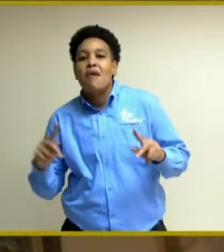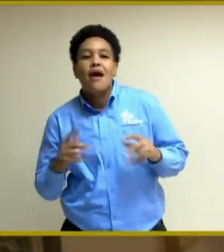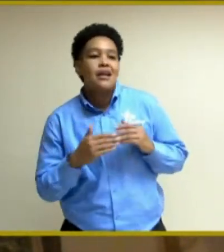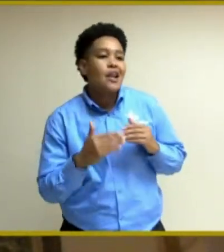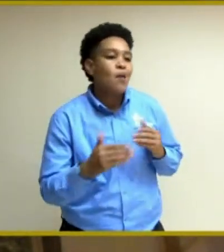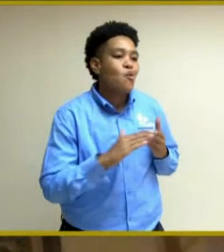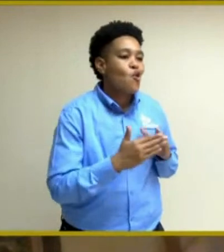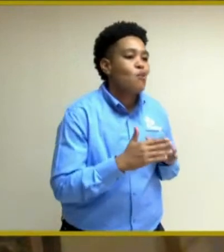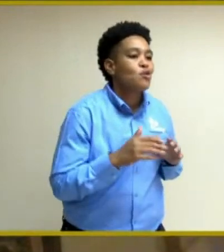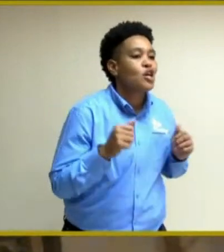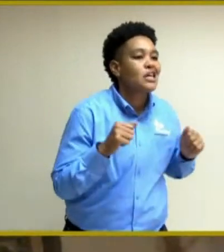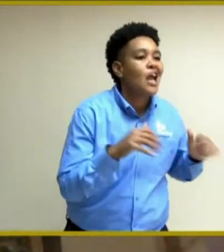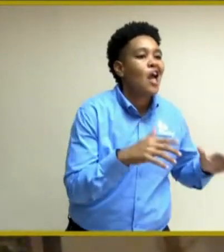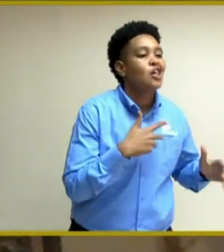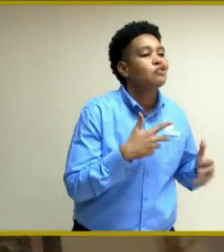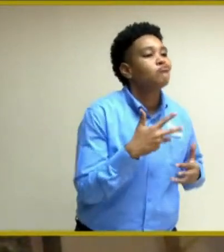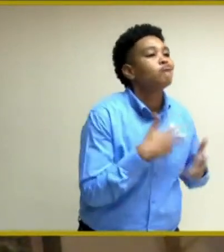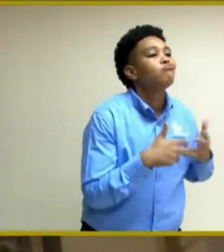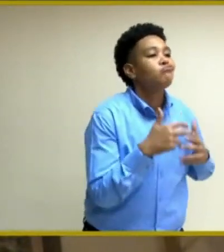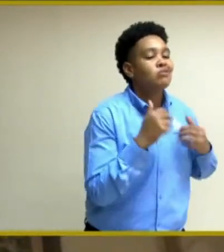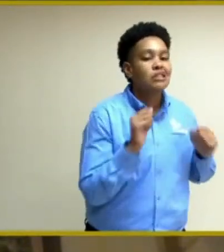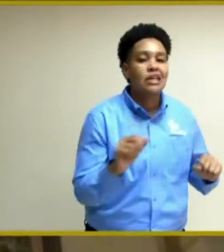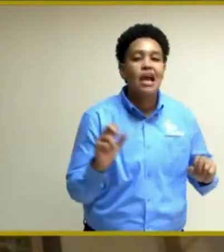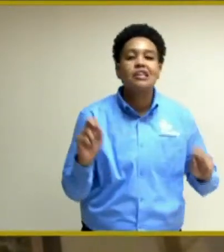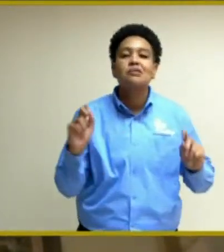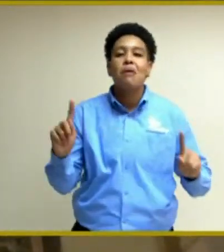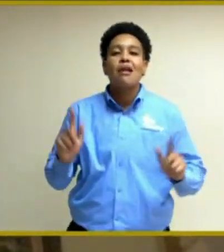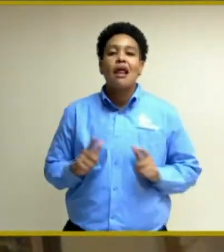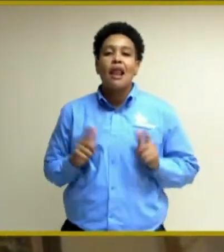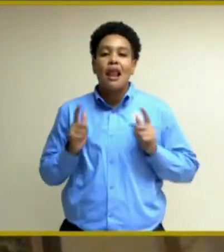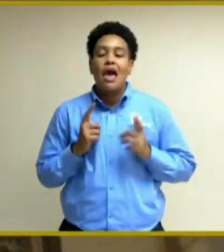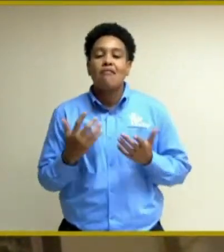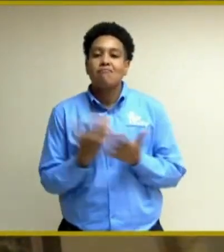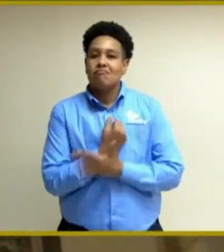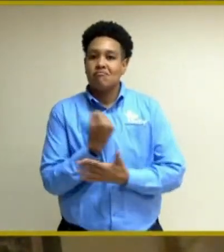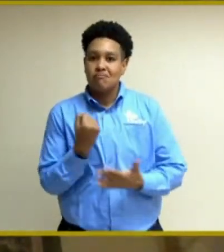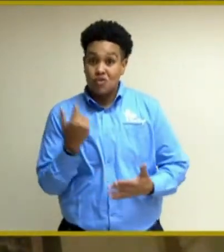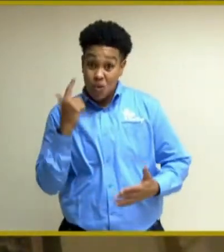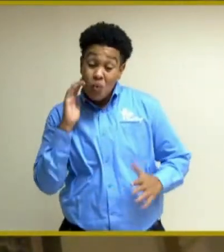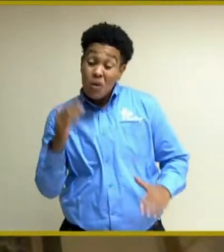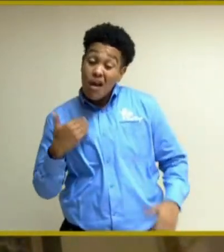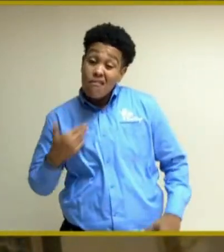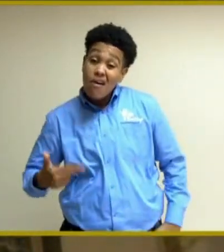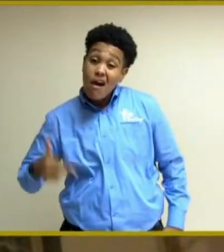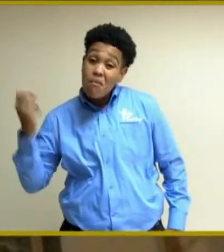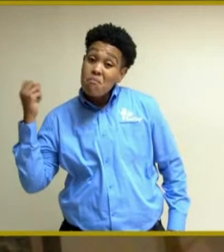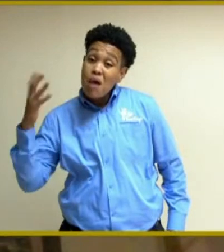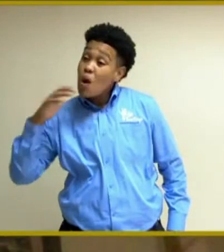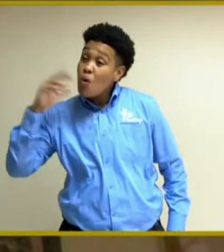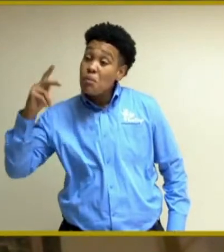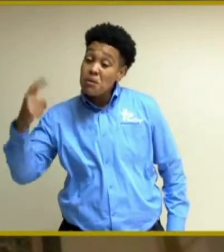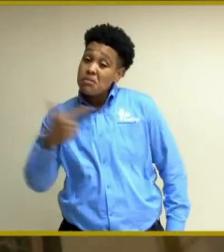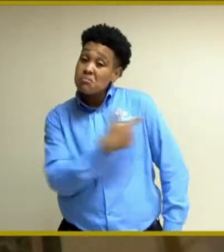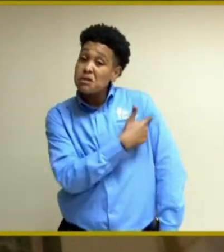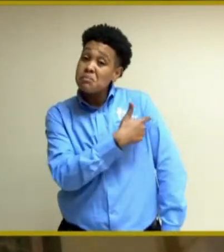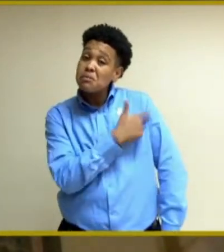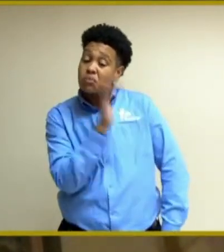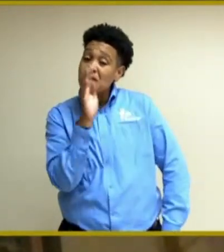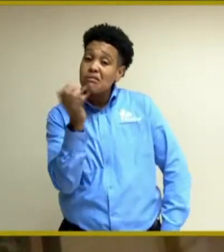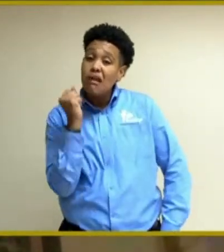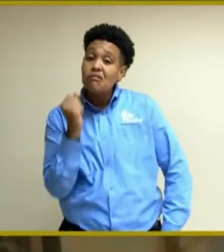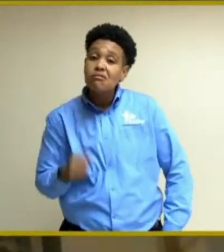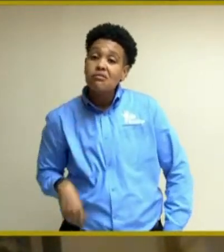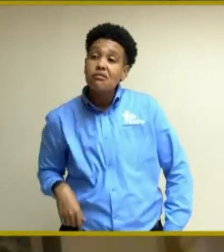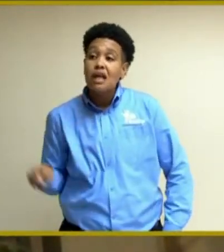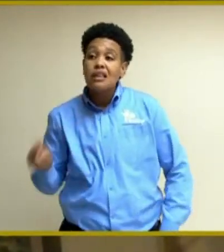neighborhood community gatherings. So it's about getting back their life. So you are going to have a high uptake among older people, and